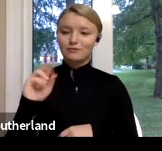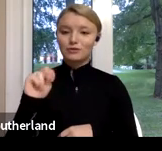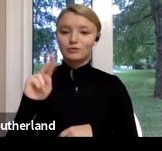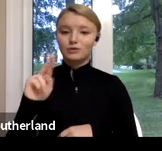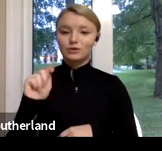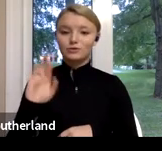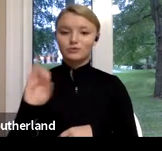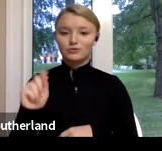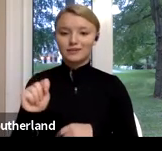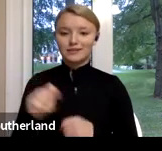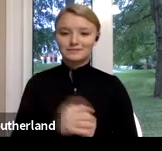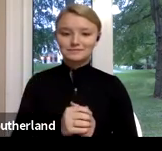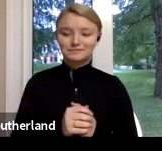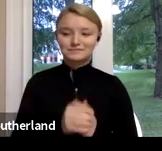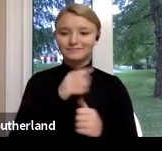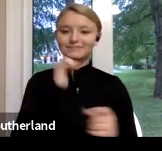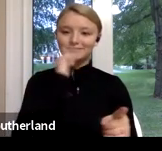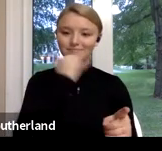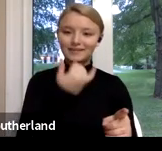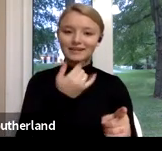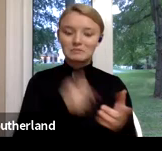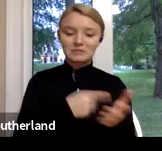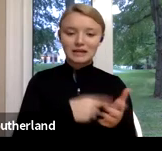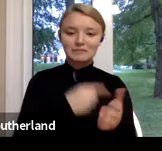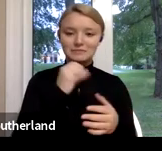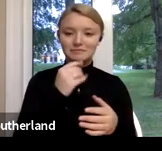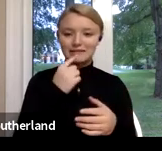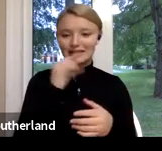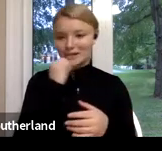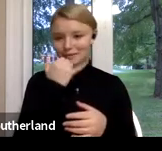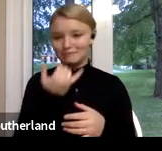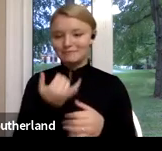right in my head, but when it comes out my lips, sometimes it doesn't